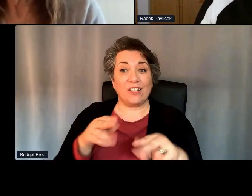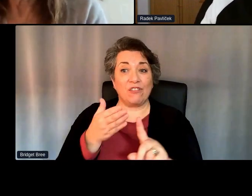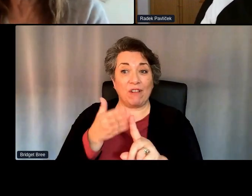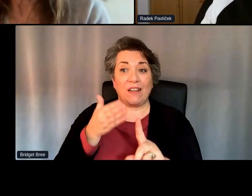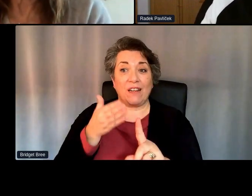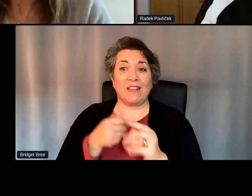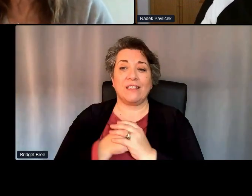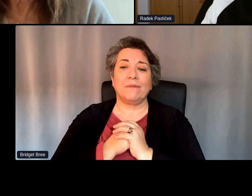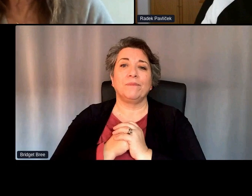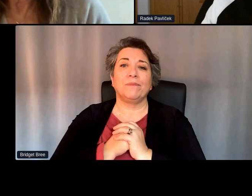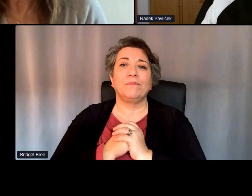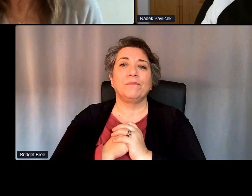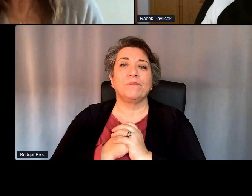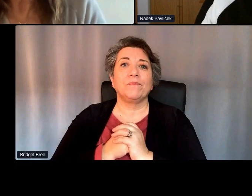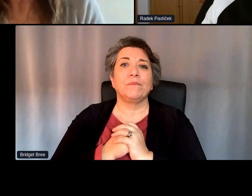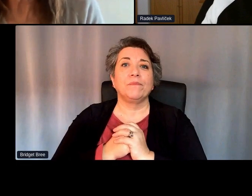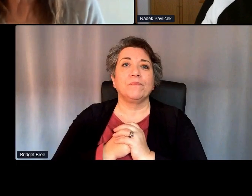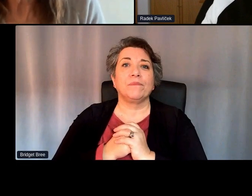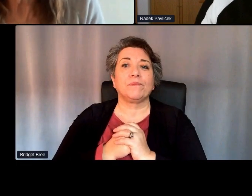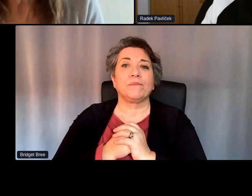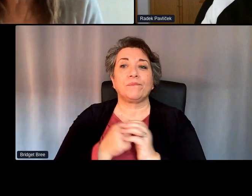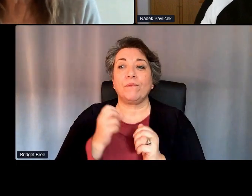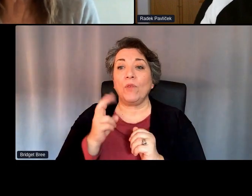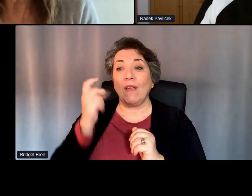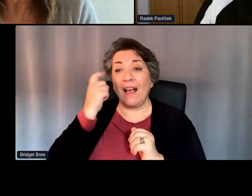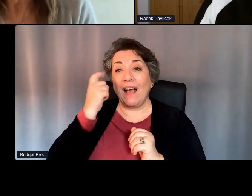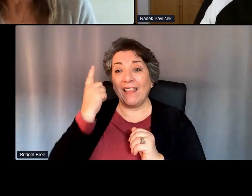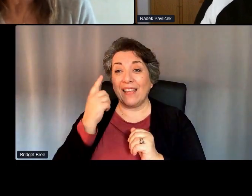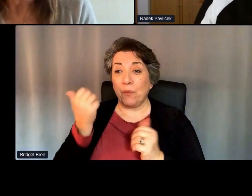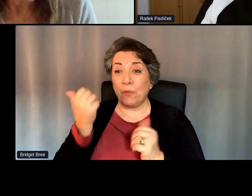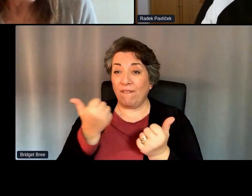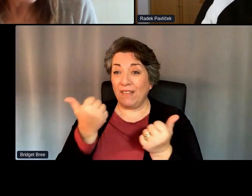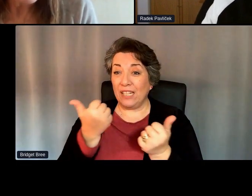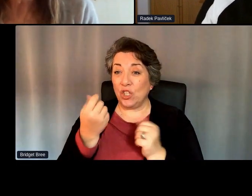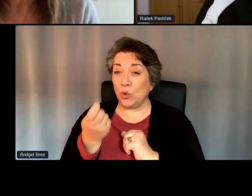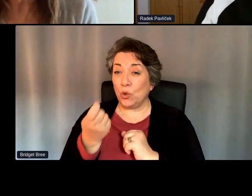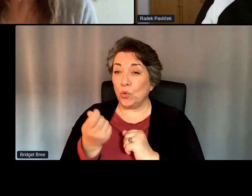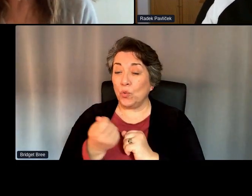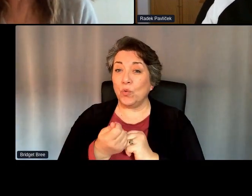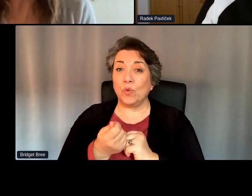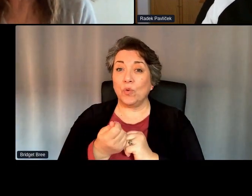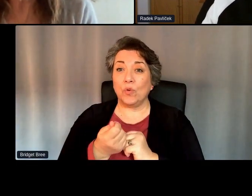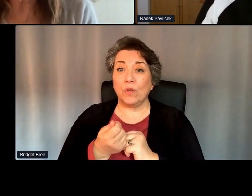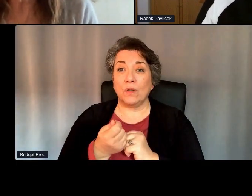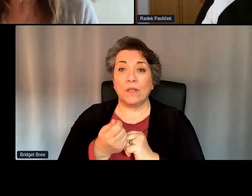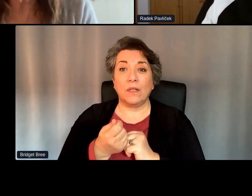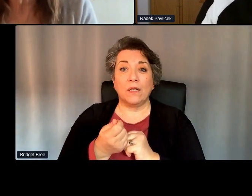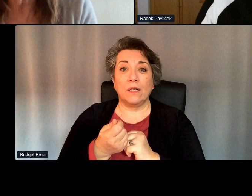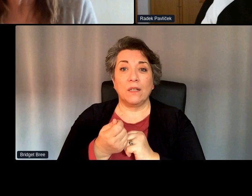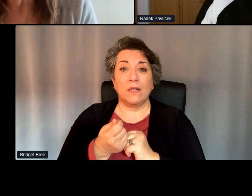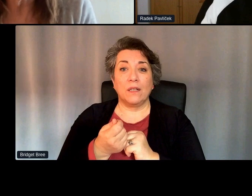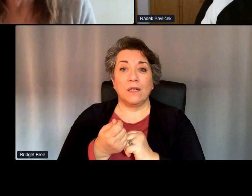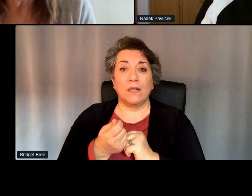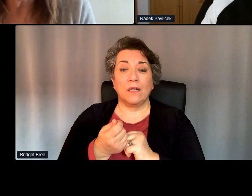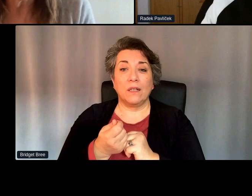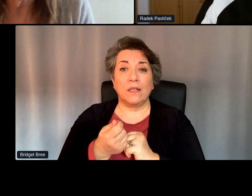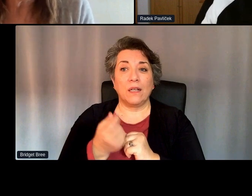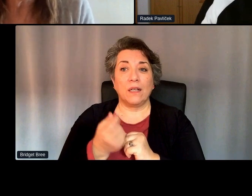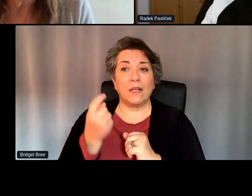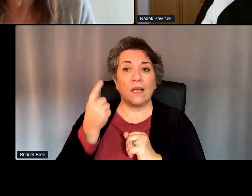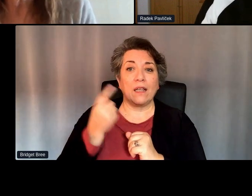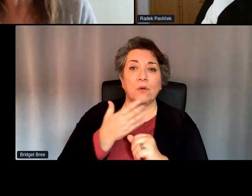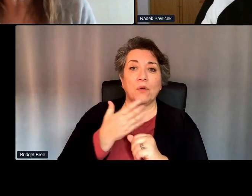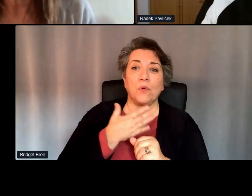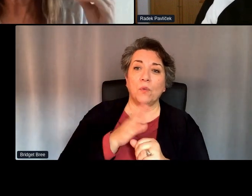Okay, so I think we are moving towards the end. So I will let each of our panelists or members today say